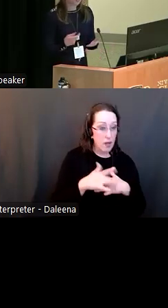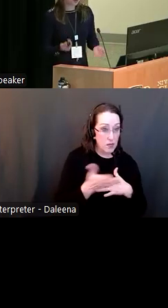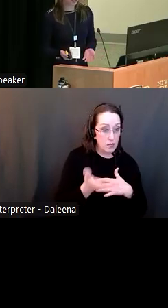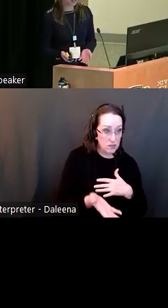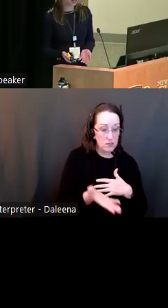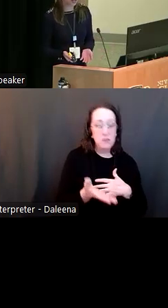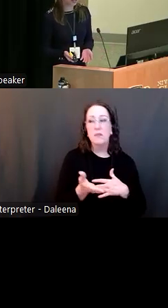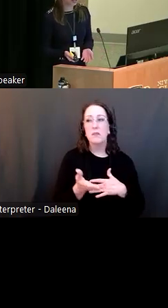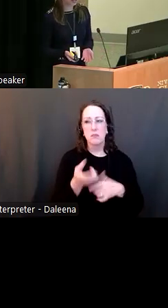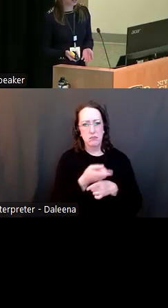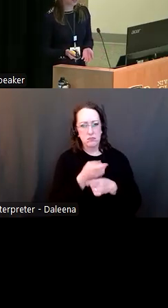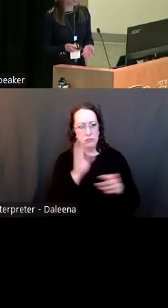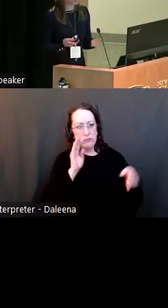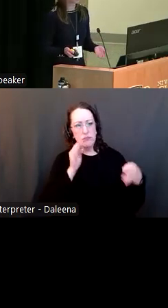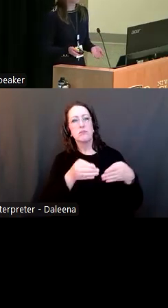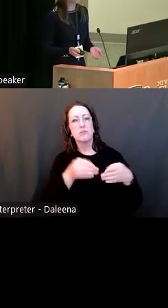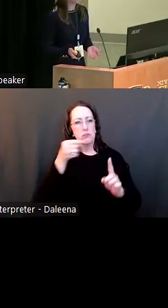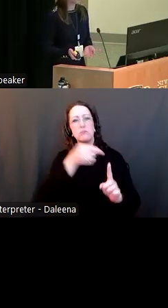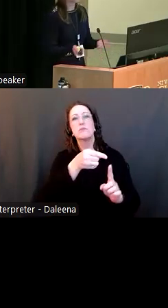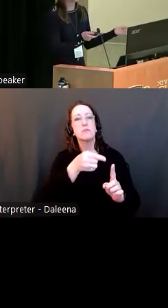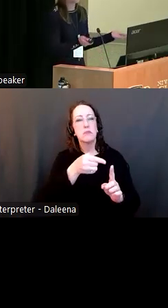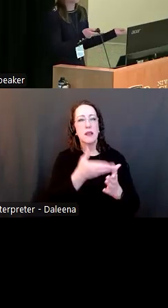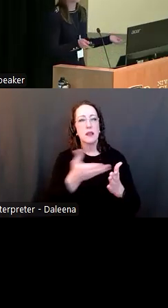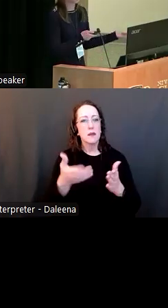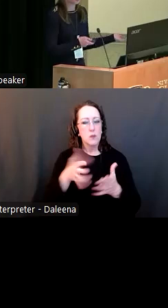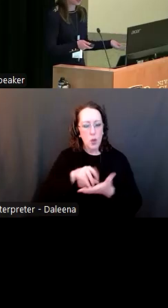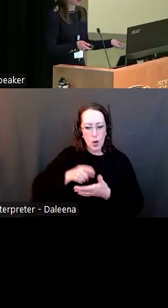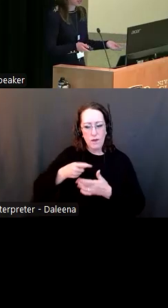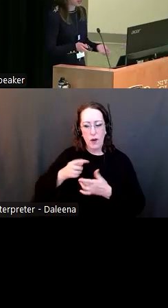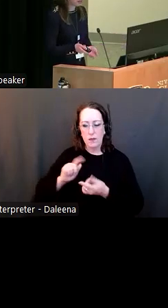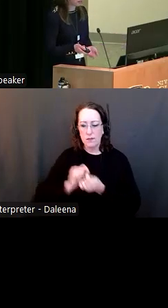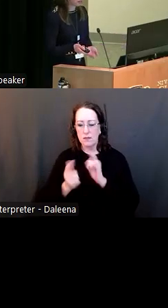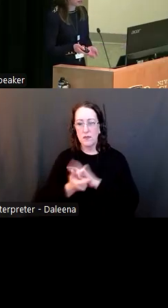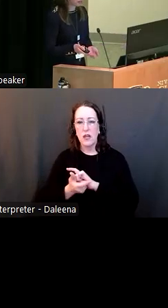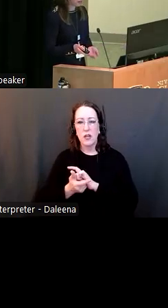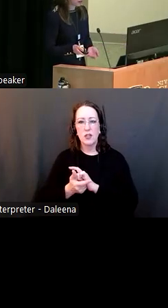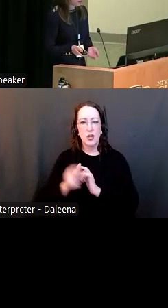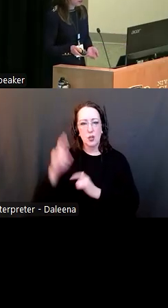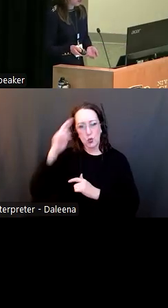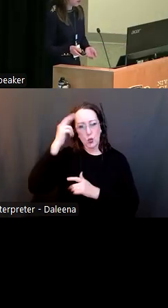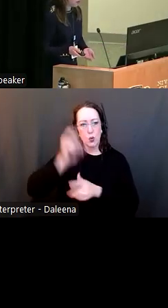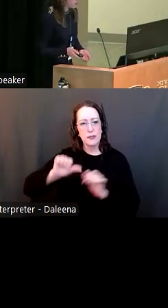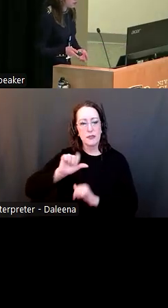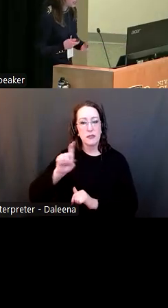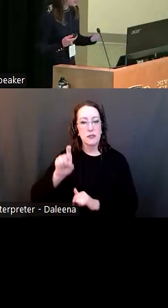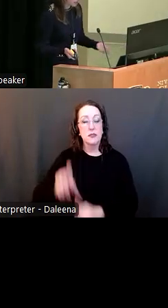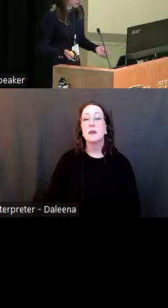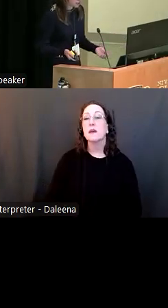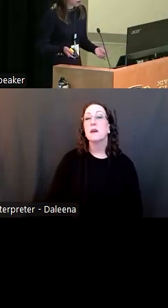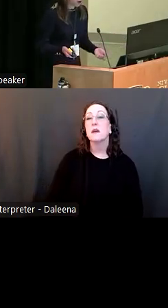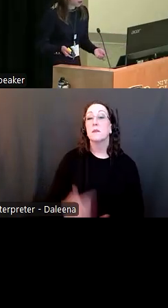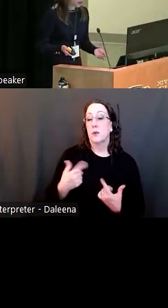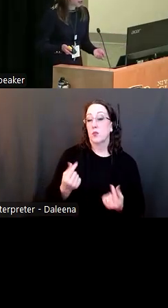they appropriately target the mechanisms that we've learned from translational neuroscience? So what I